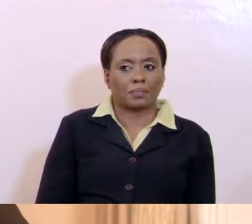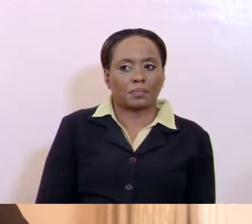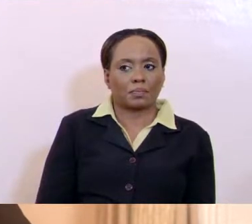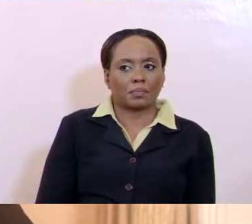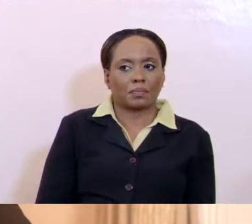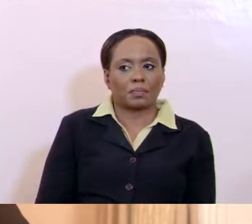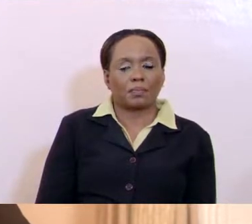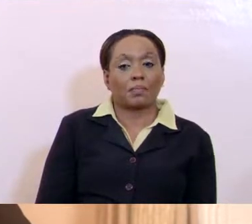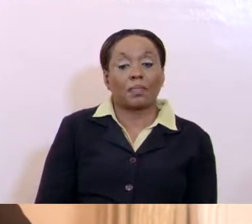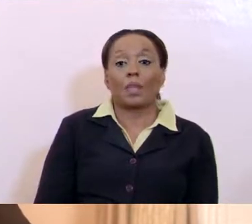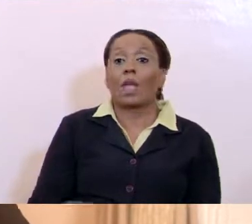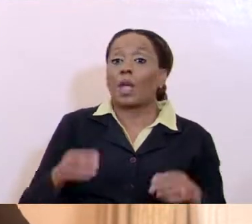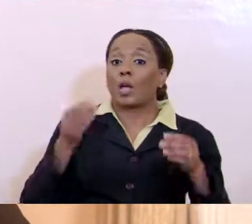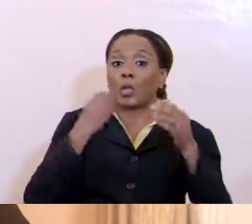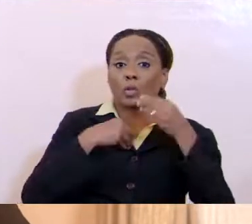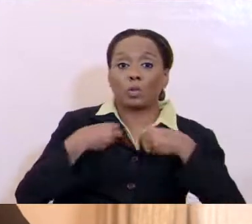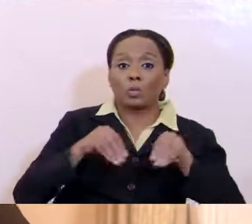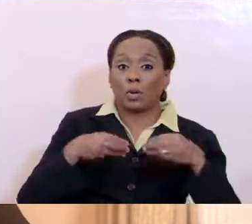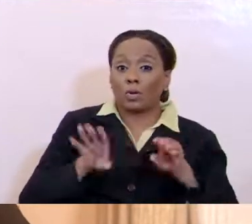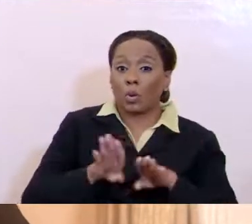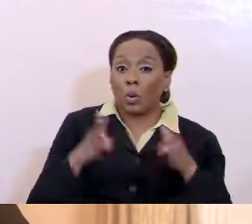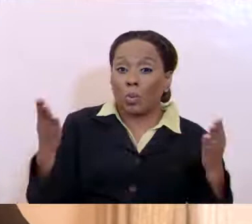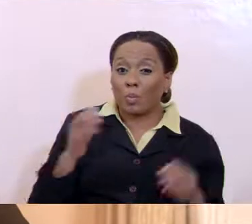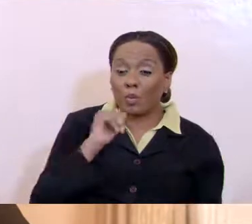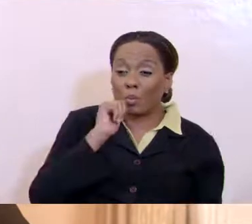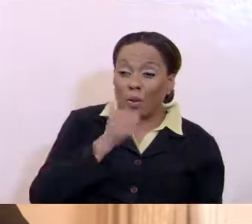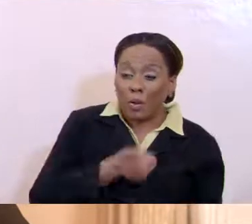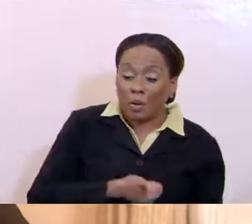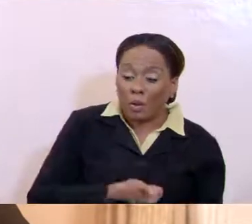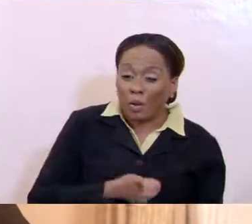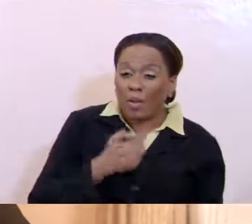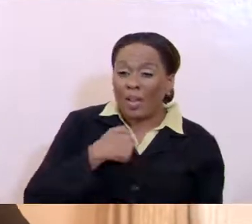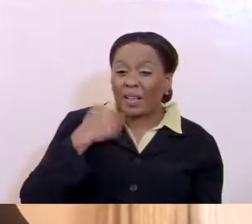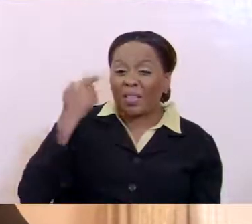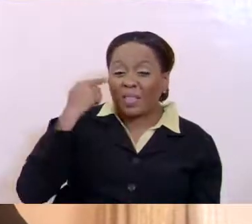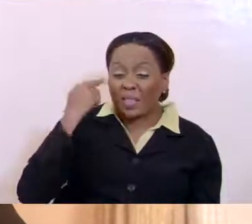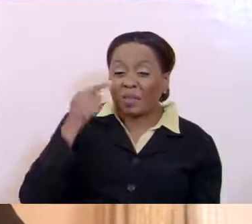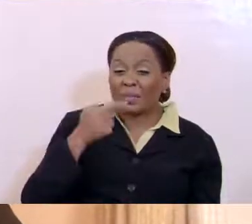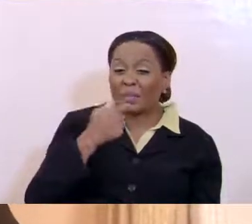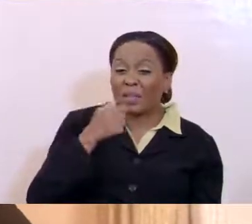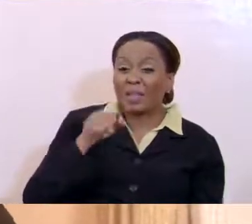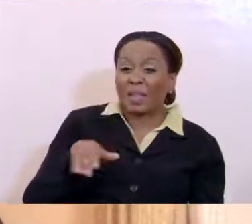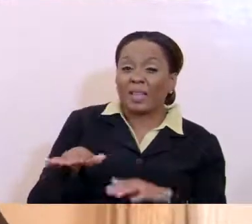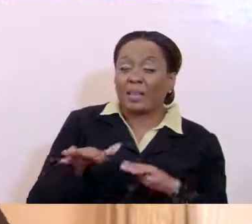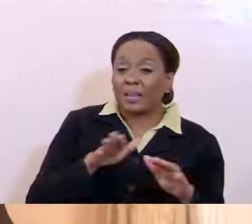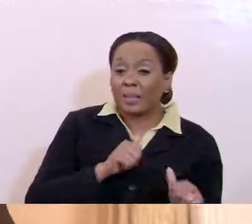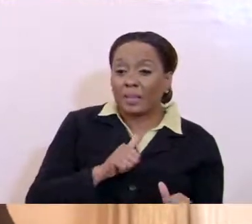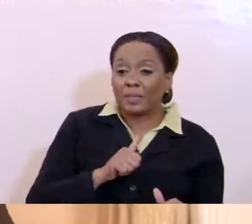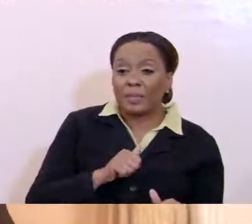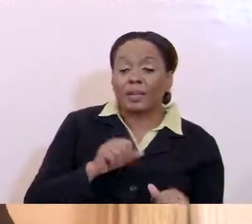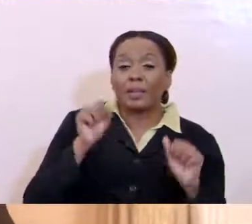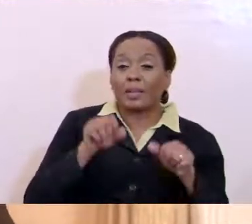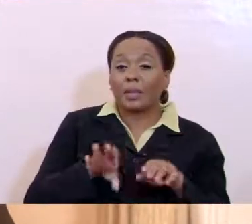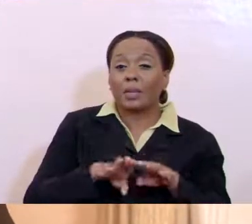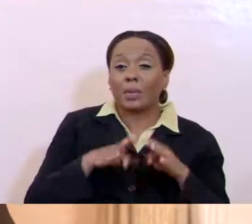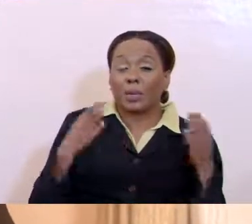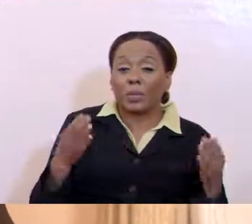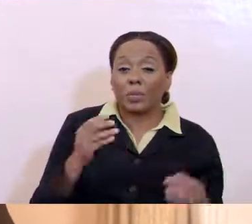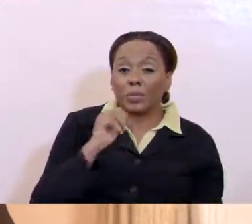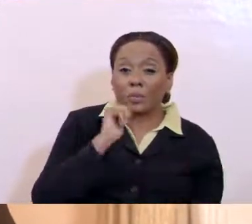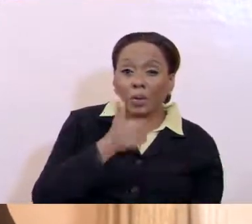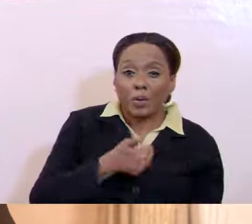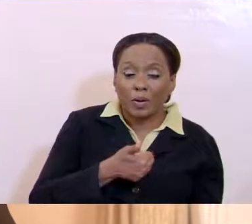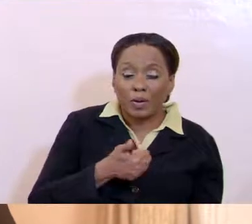The person said that they think you said that you can leave your home to go to the supermarket. Maybe or maybe not leave our homes to go to